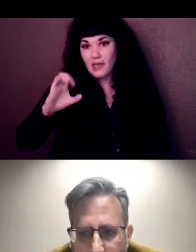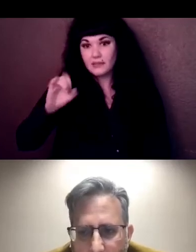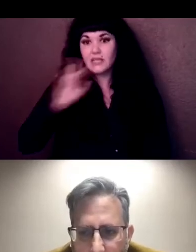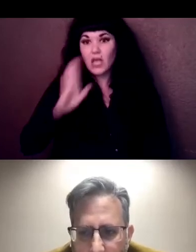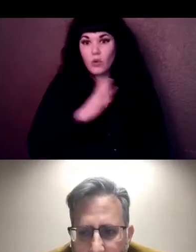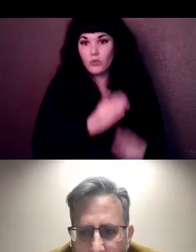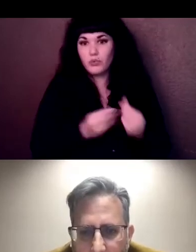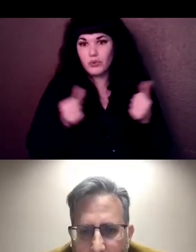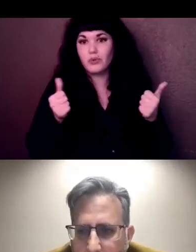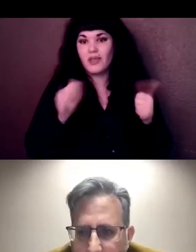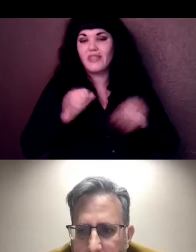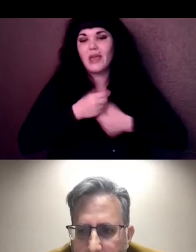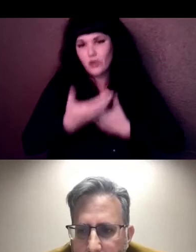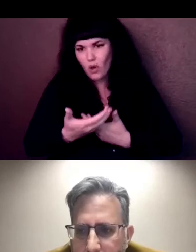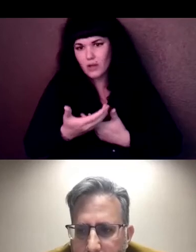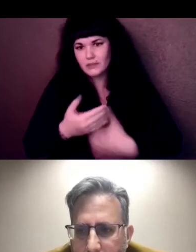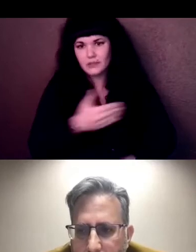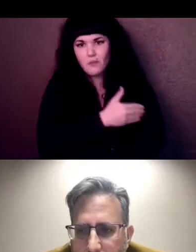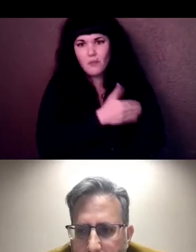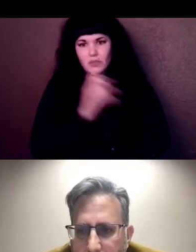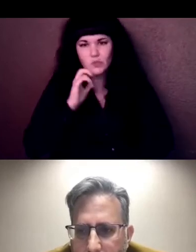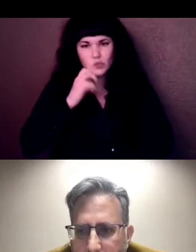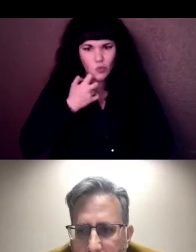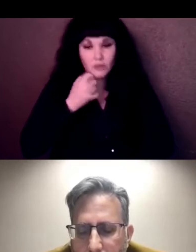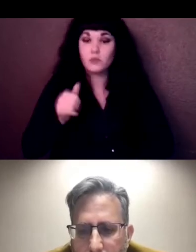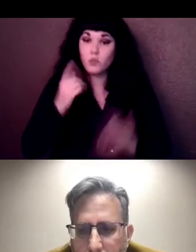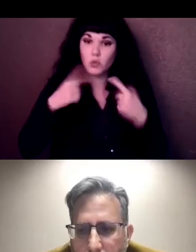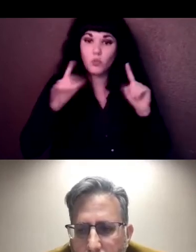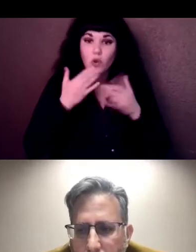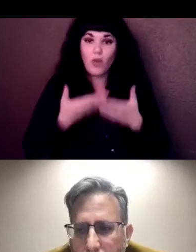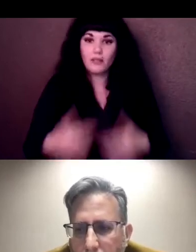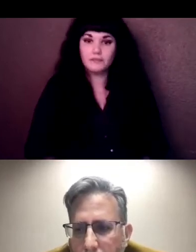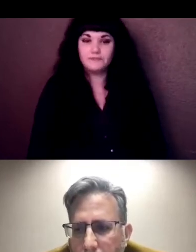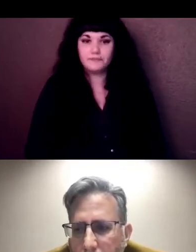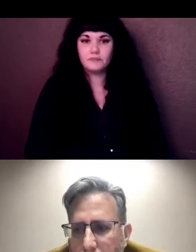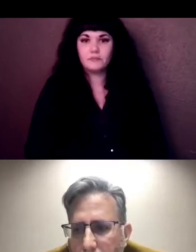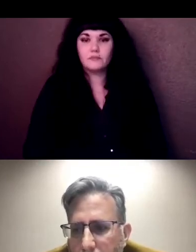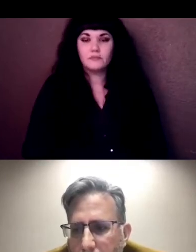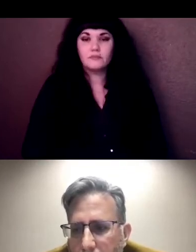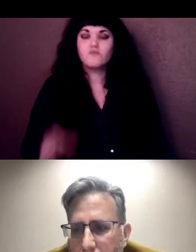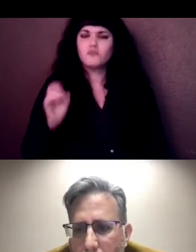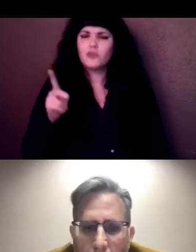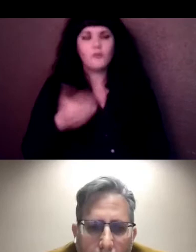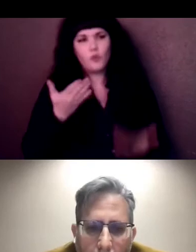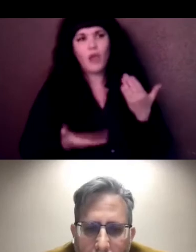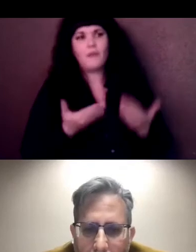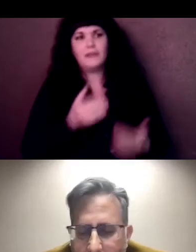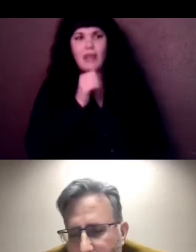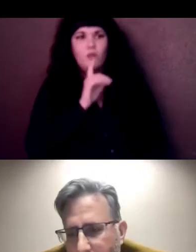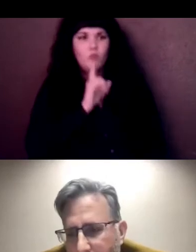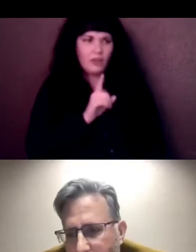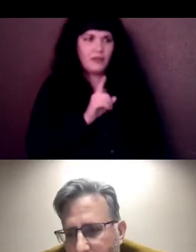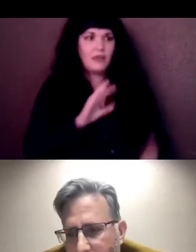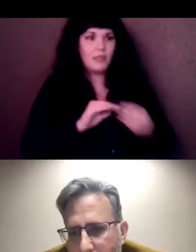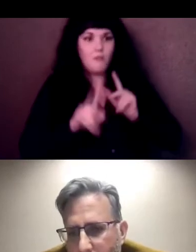I suspect it probably could work well. Okay, probably not typically your customer base, but something.